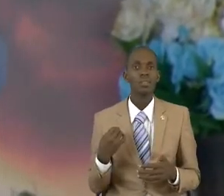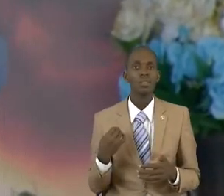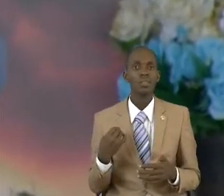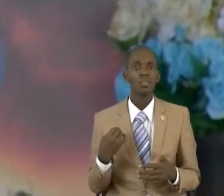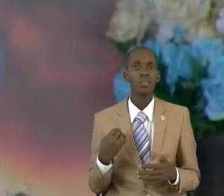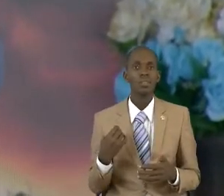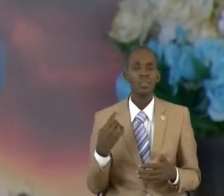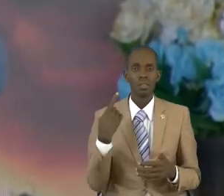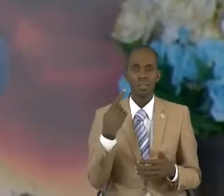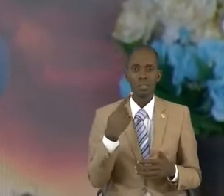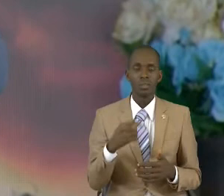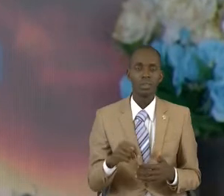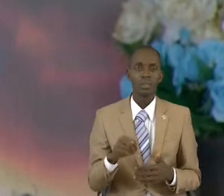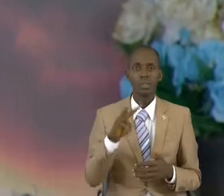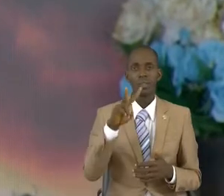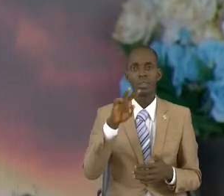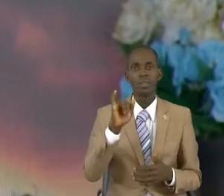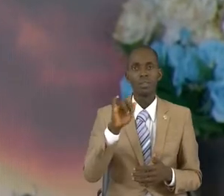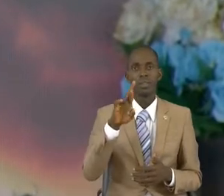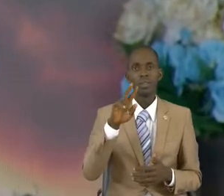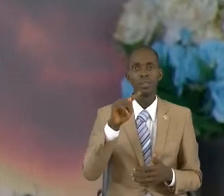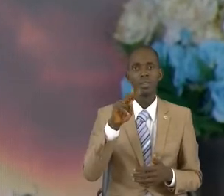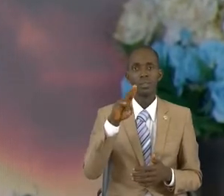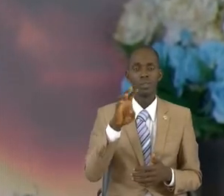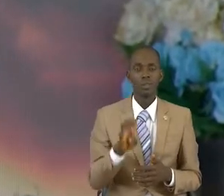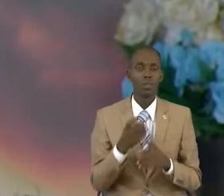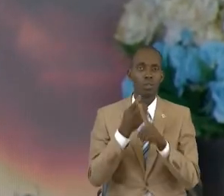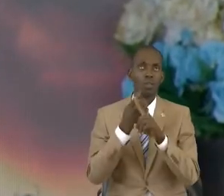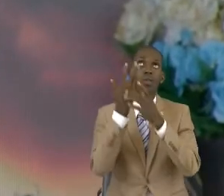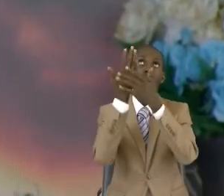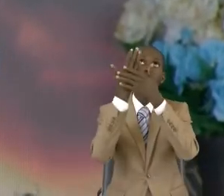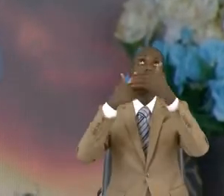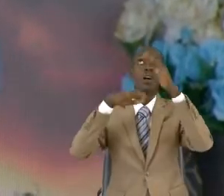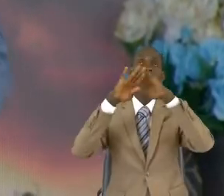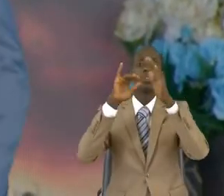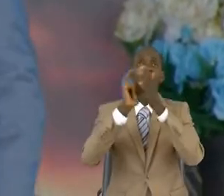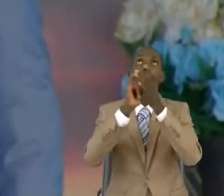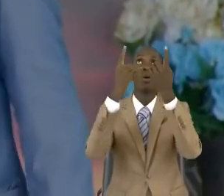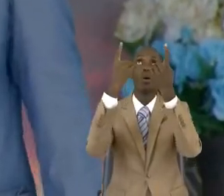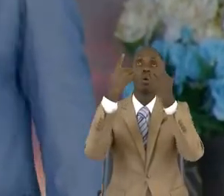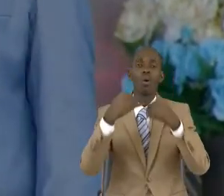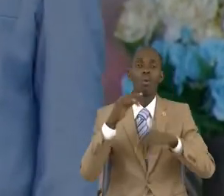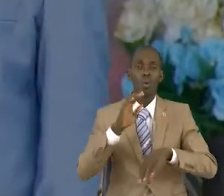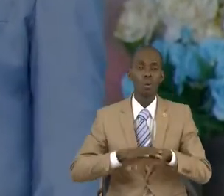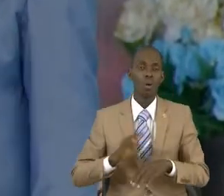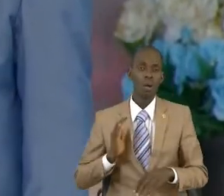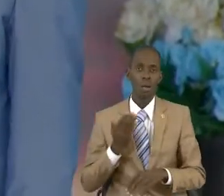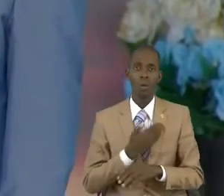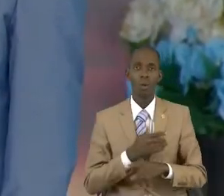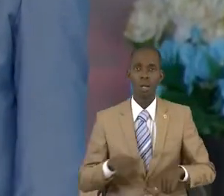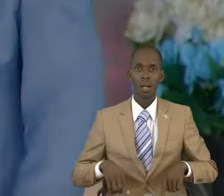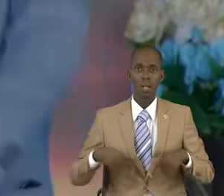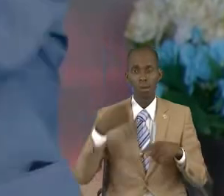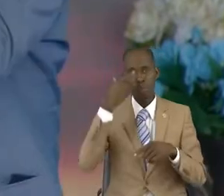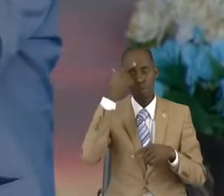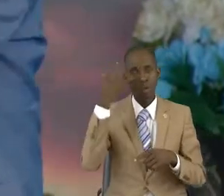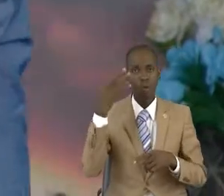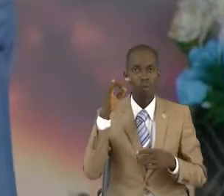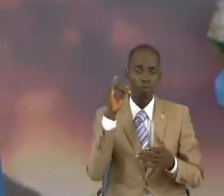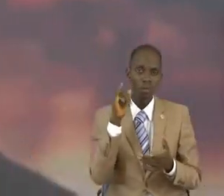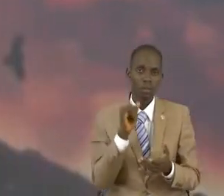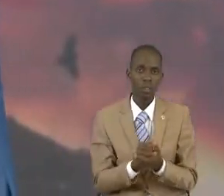virtue from heaven that comes upon our lives because of that resurrection,